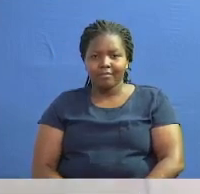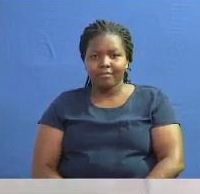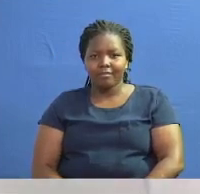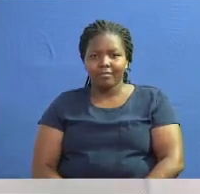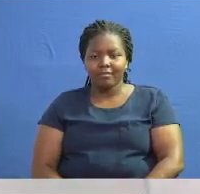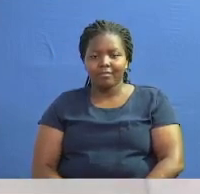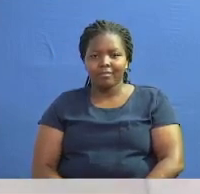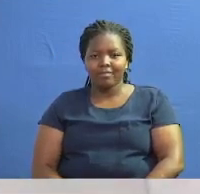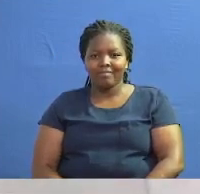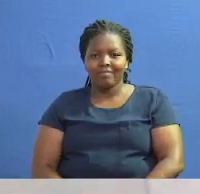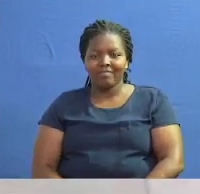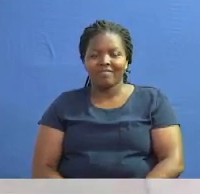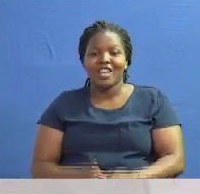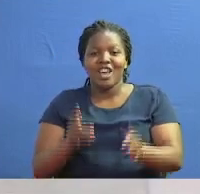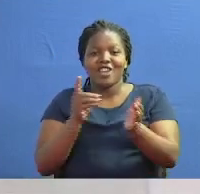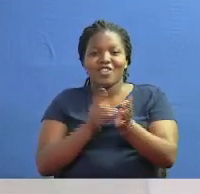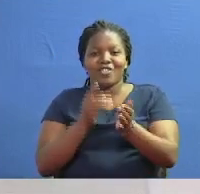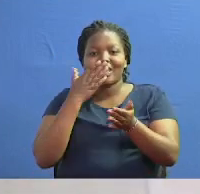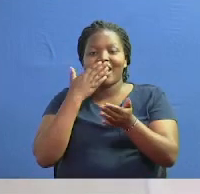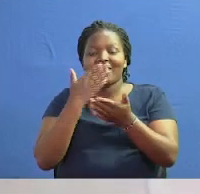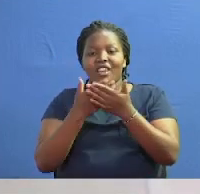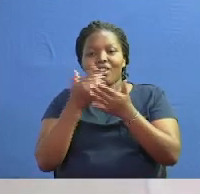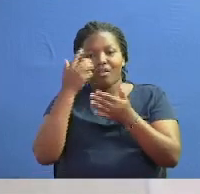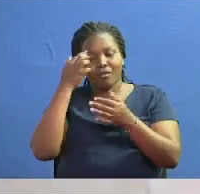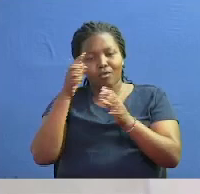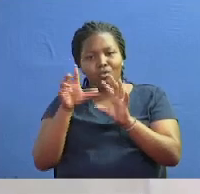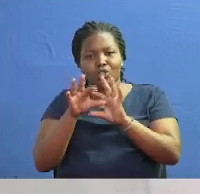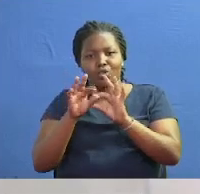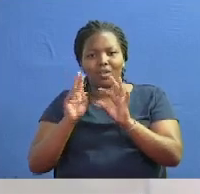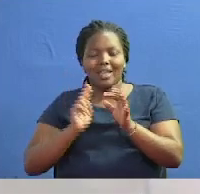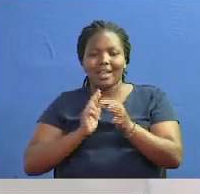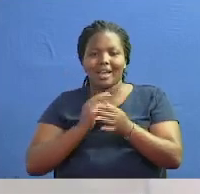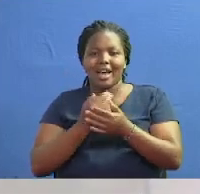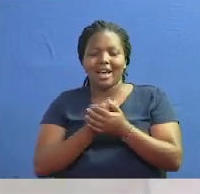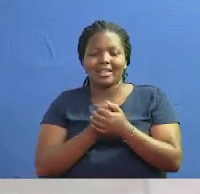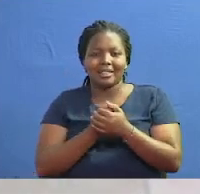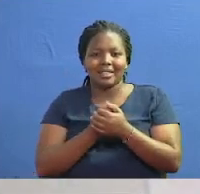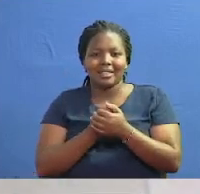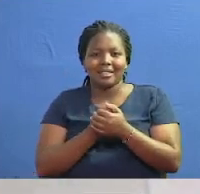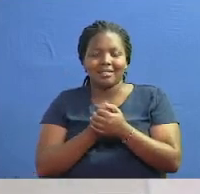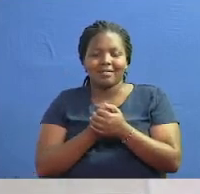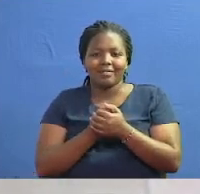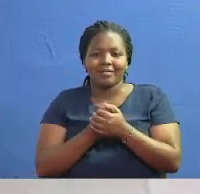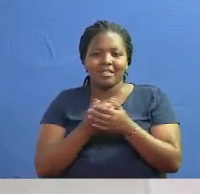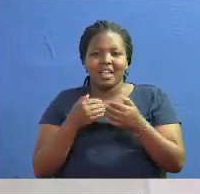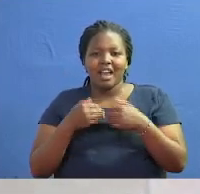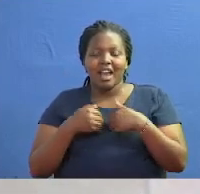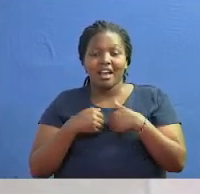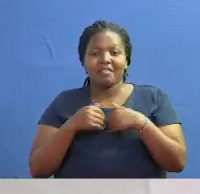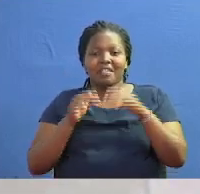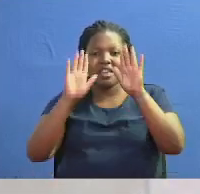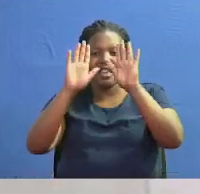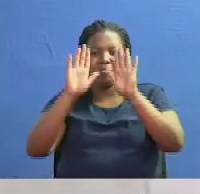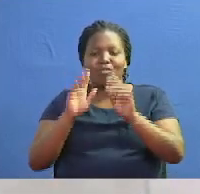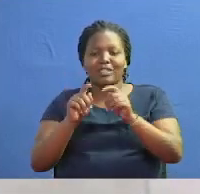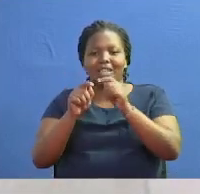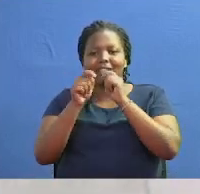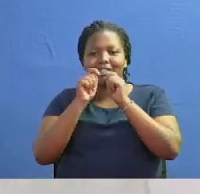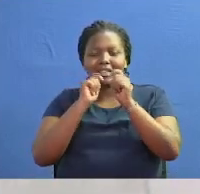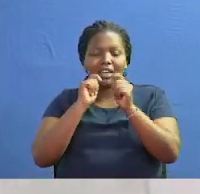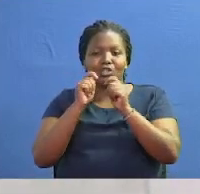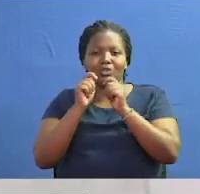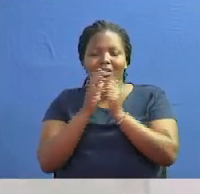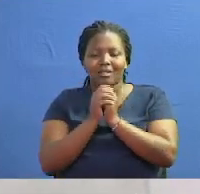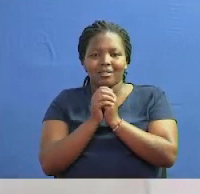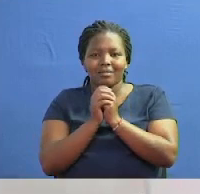Cleophas Mutua, of course, Doctor, thank you so much for joining us here. Well, we have a very important discussion, and